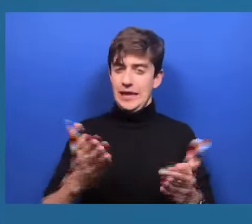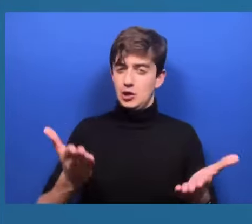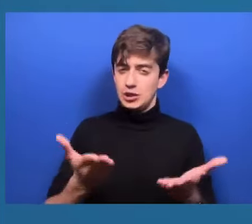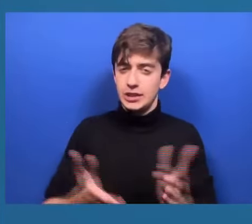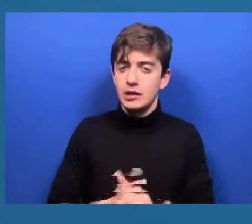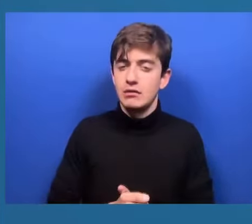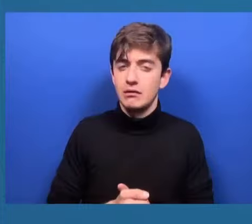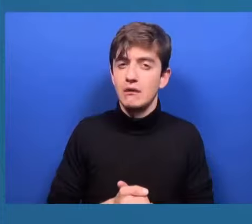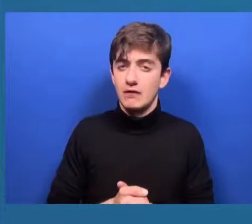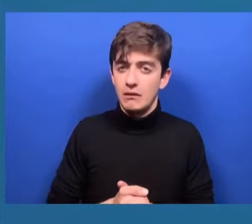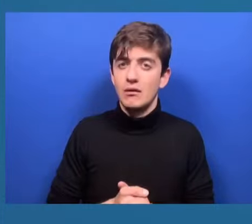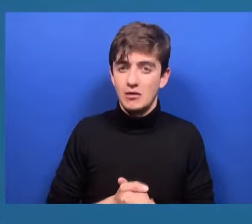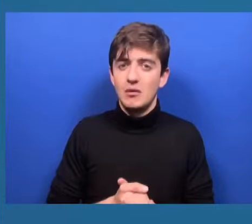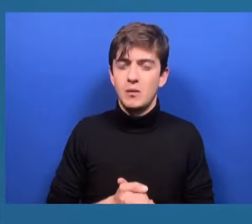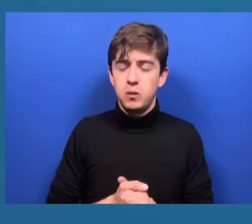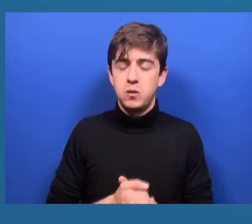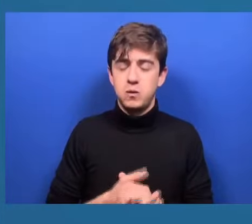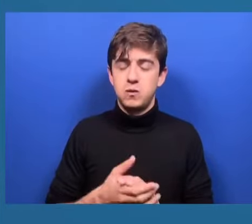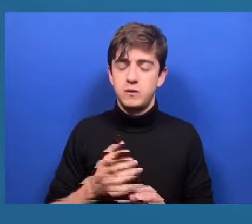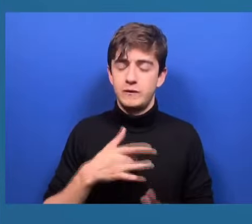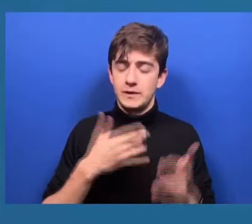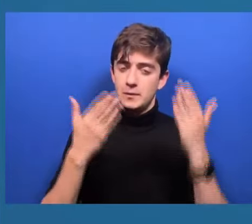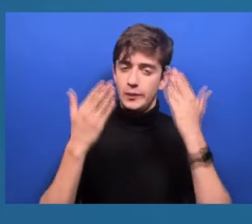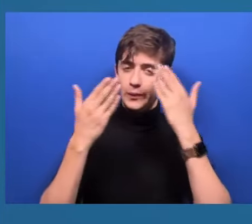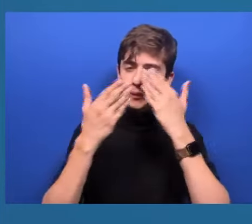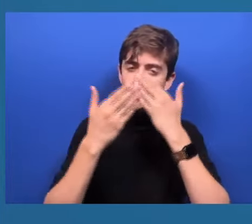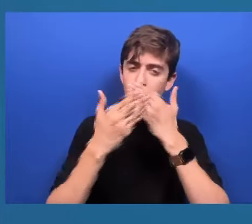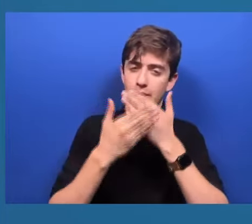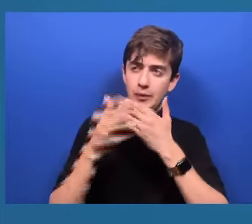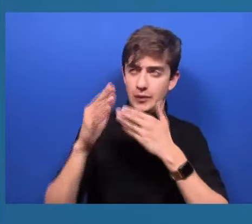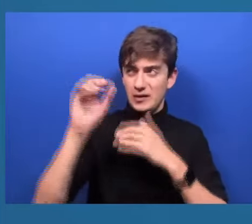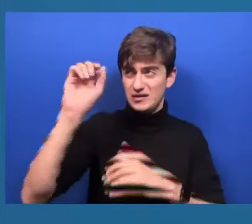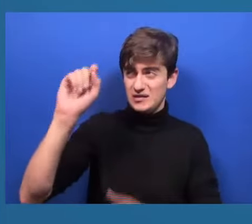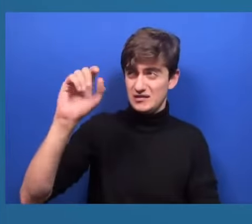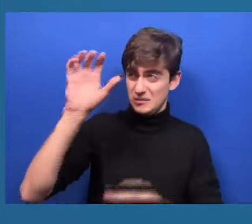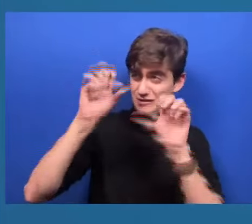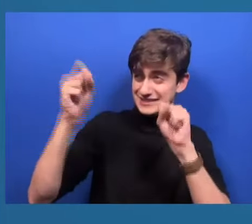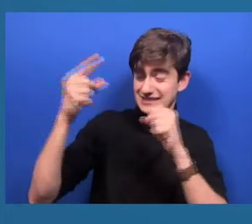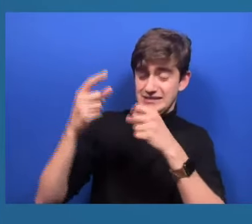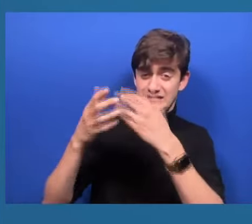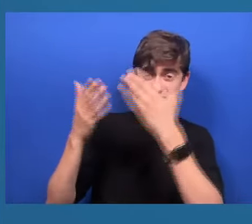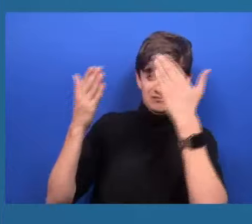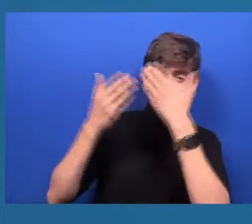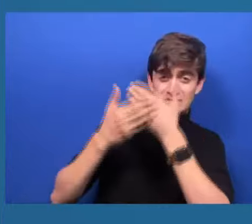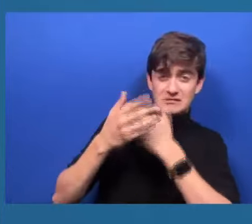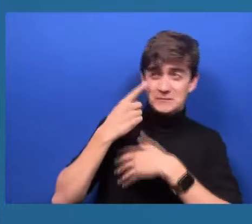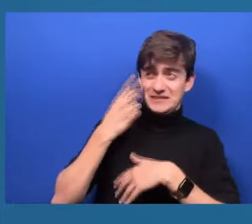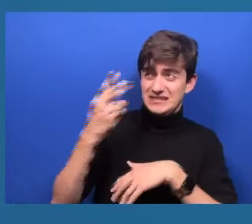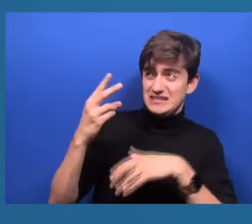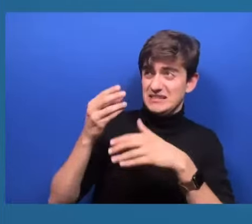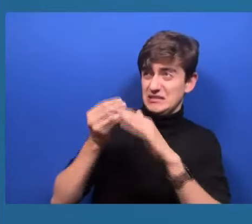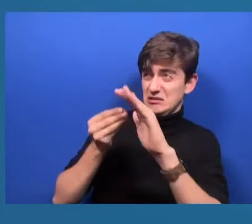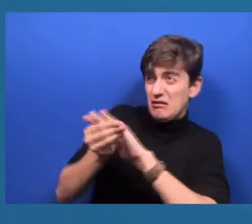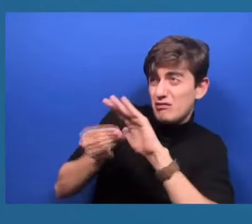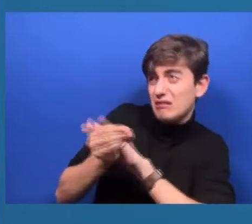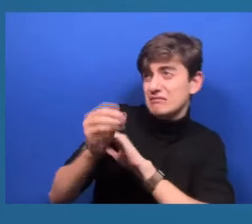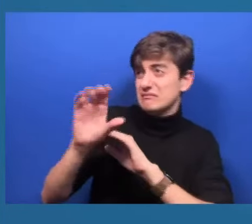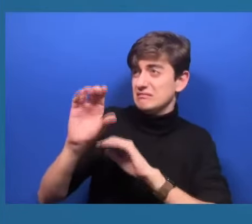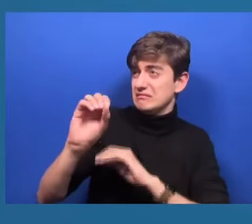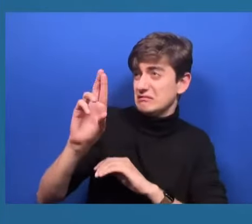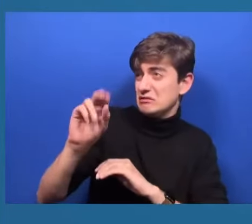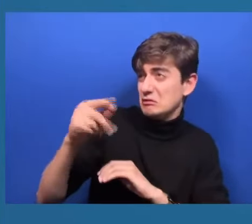under a long shadow that this president has cast. A shadow of corruption, a shadow